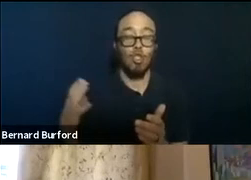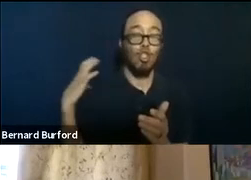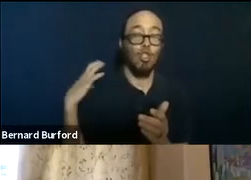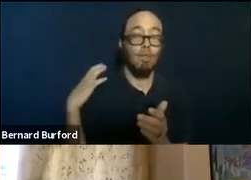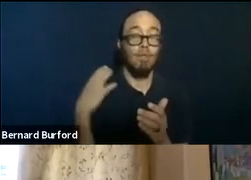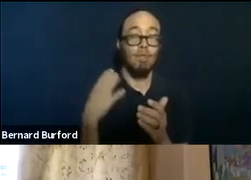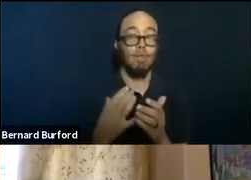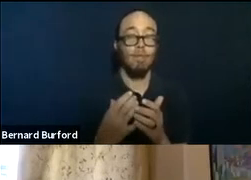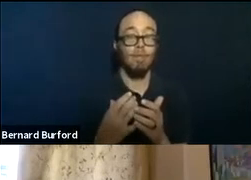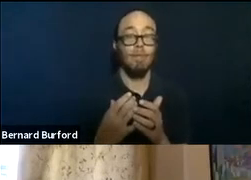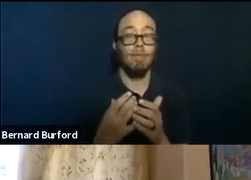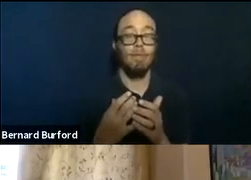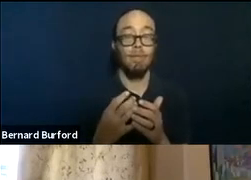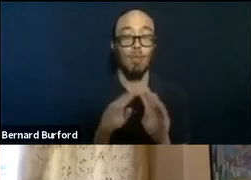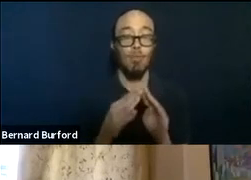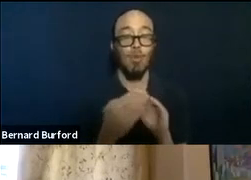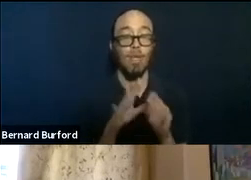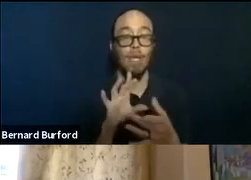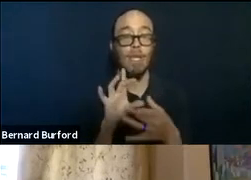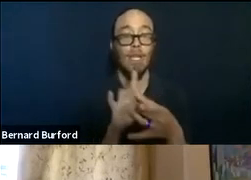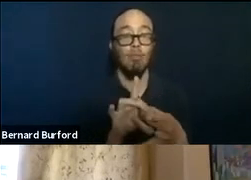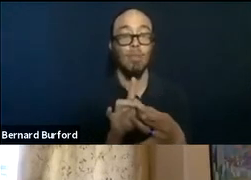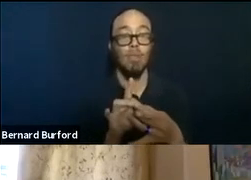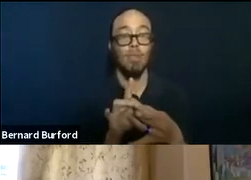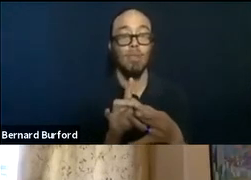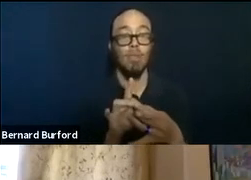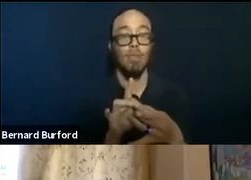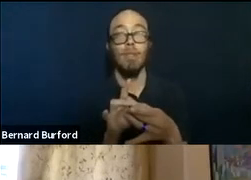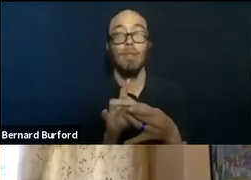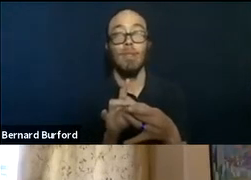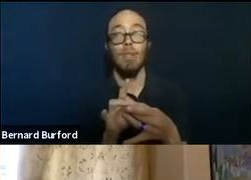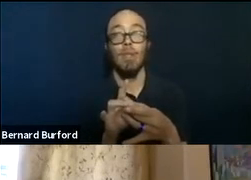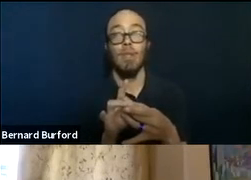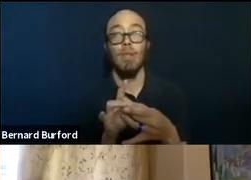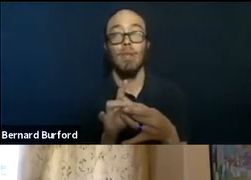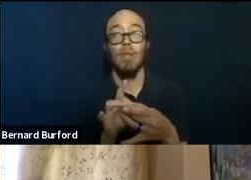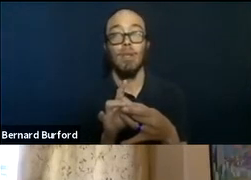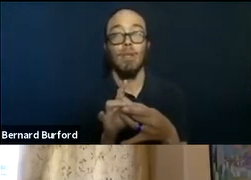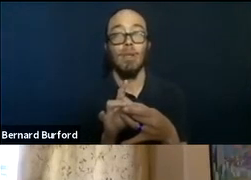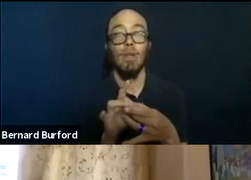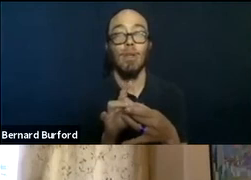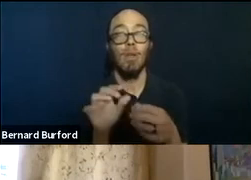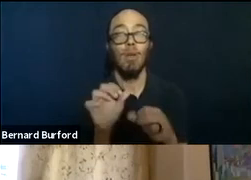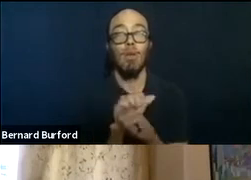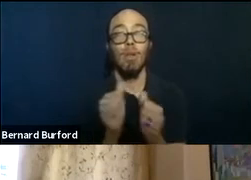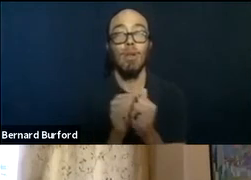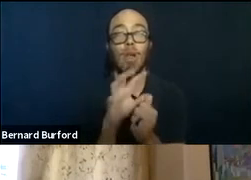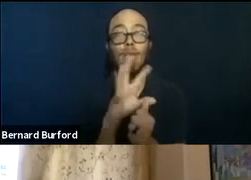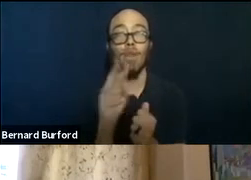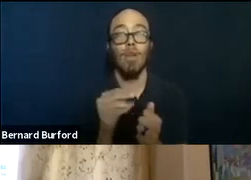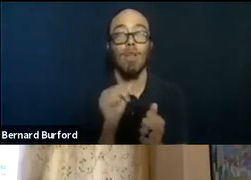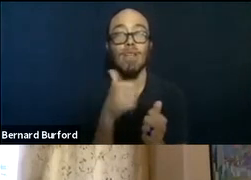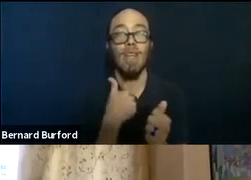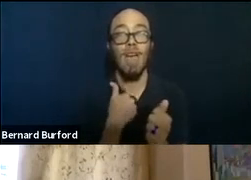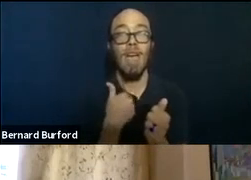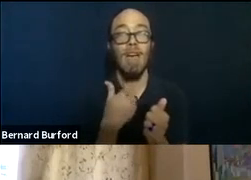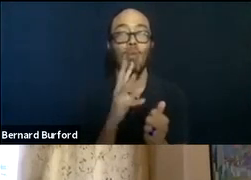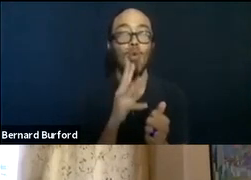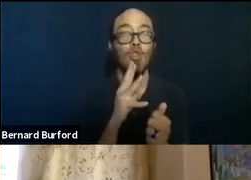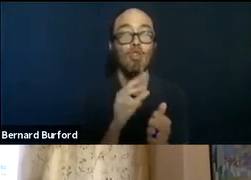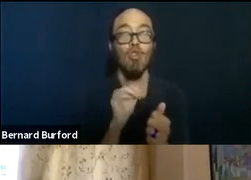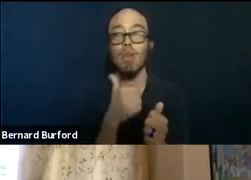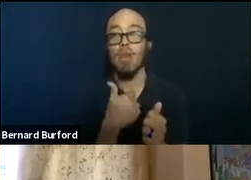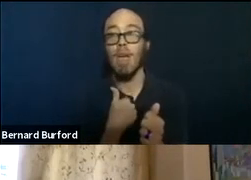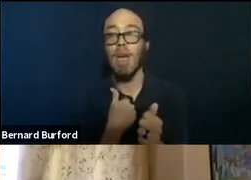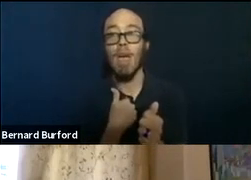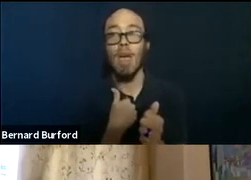engagement officer was talking to someone from Africa about the fact that they had no water, they had the